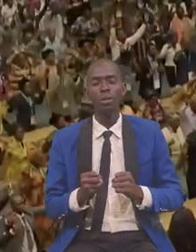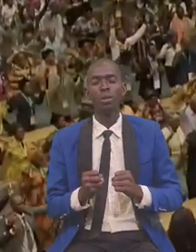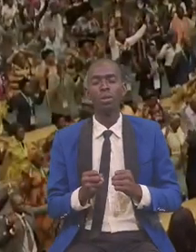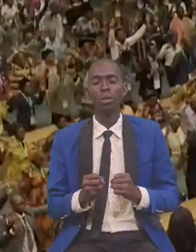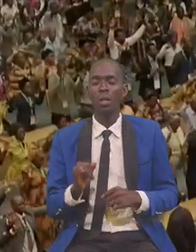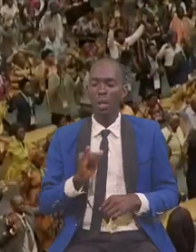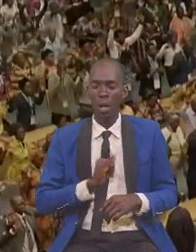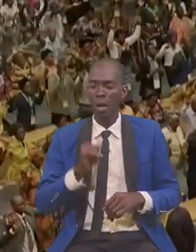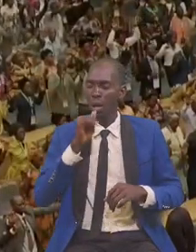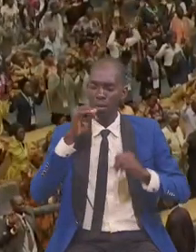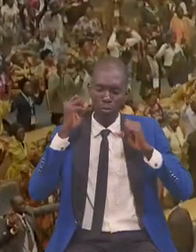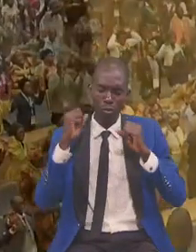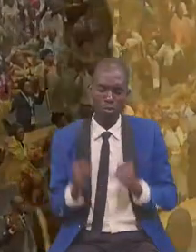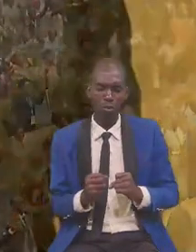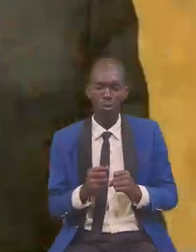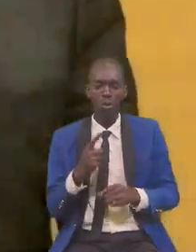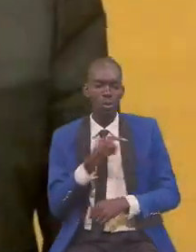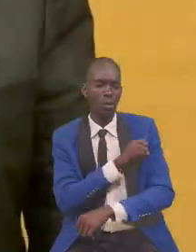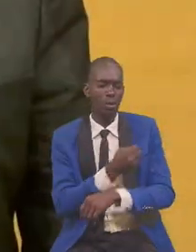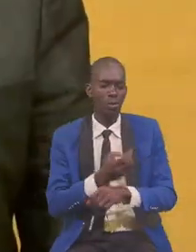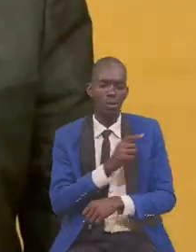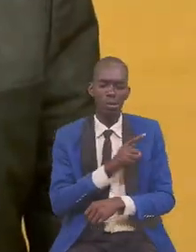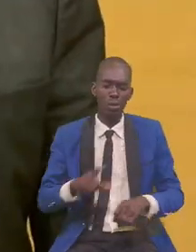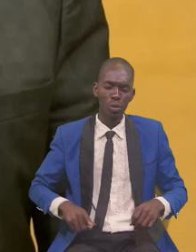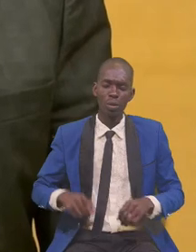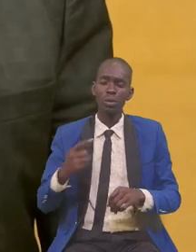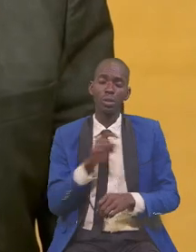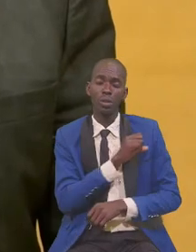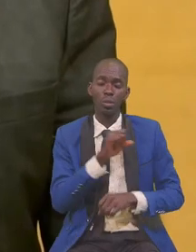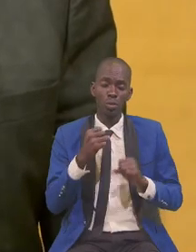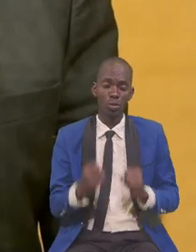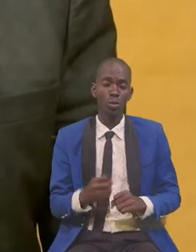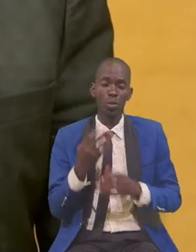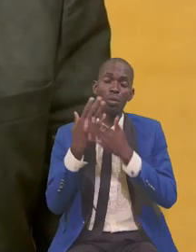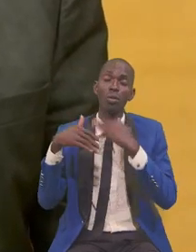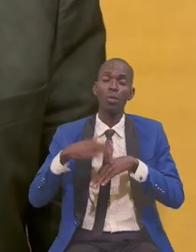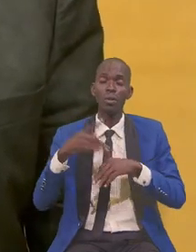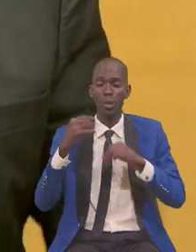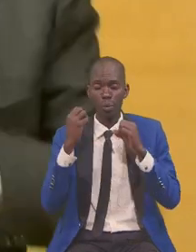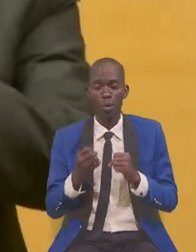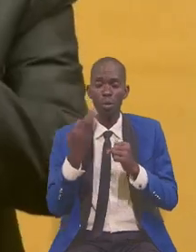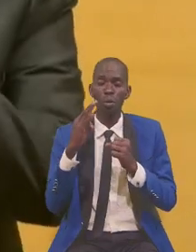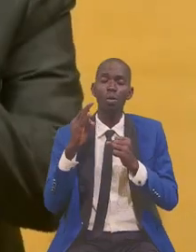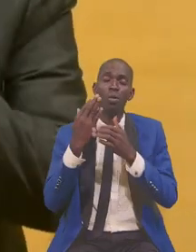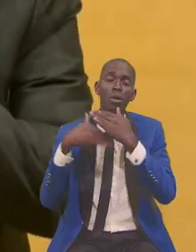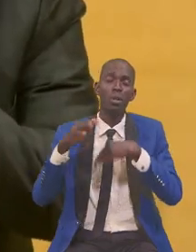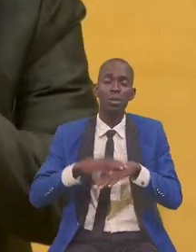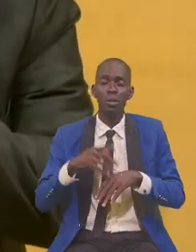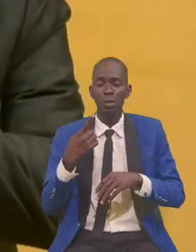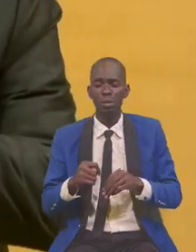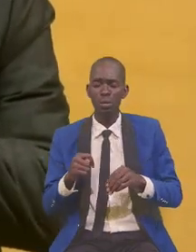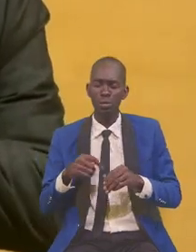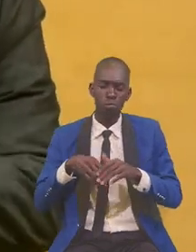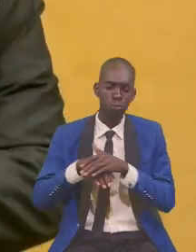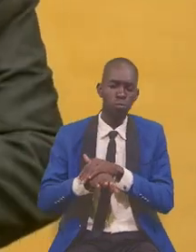I am strong. The strength of heaven, the power of heaven, the passion from heaven, the